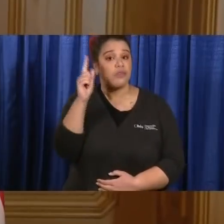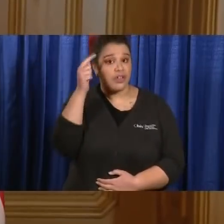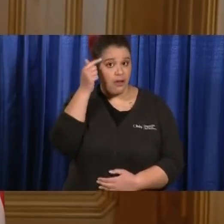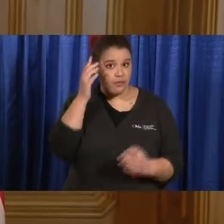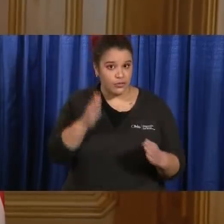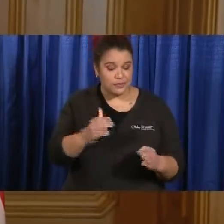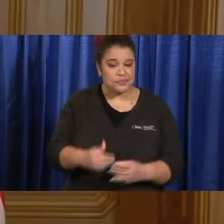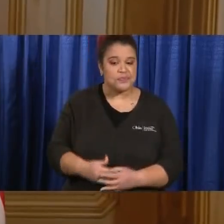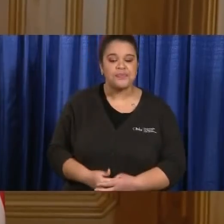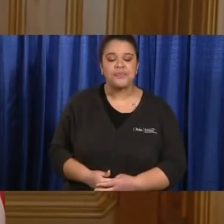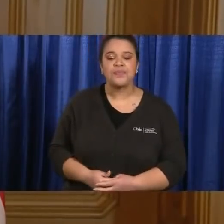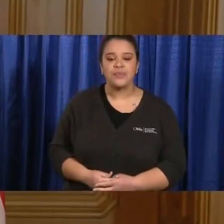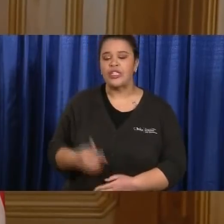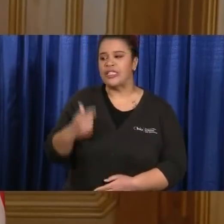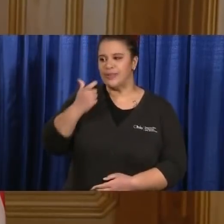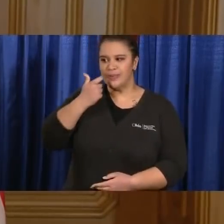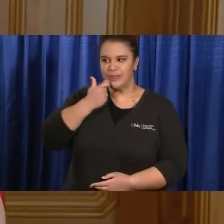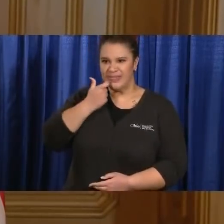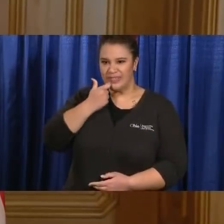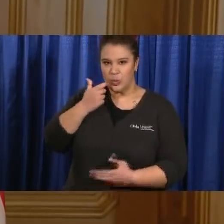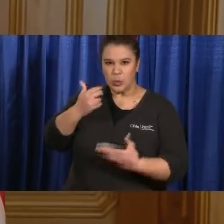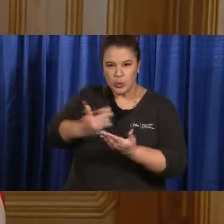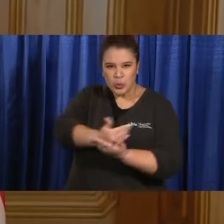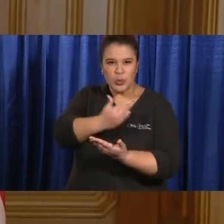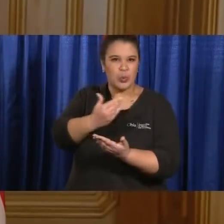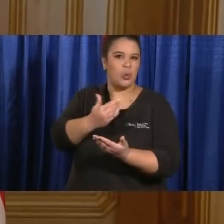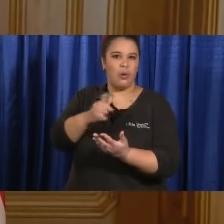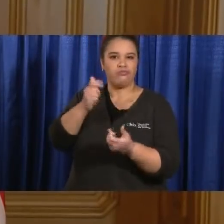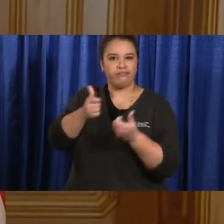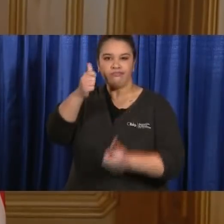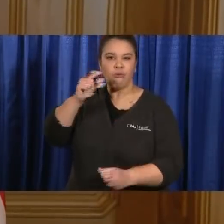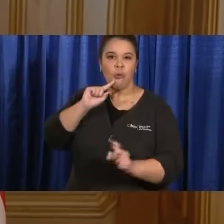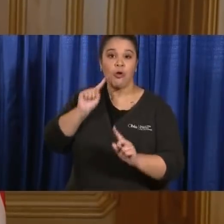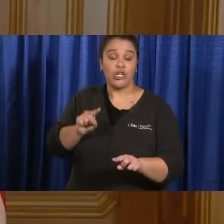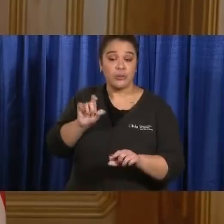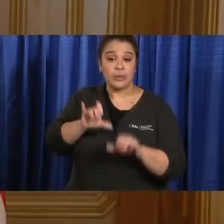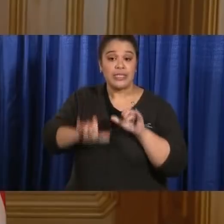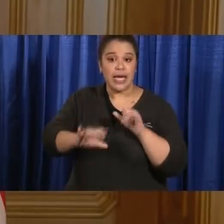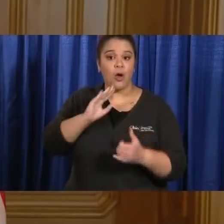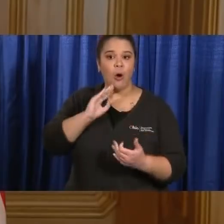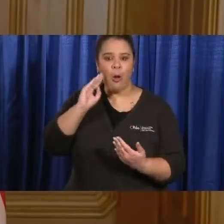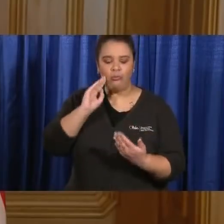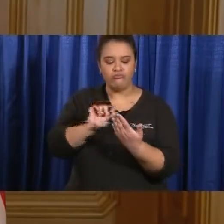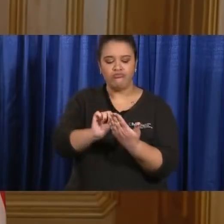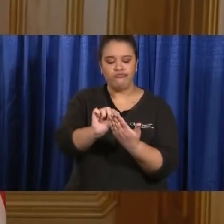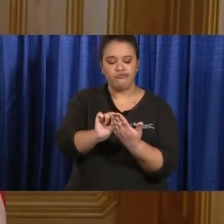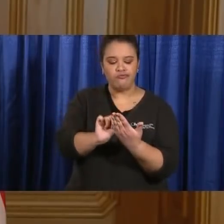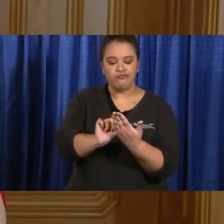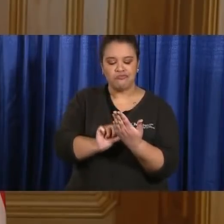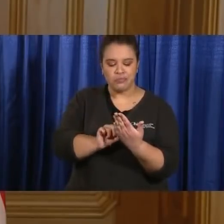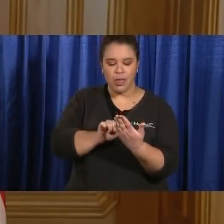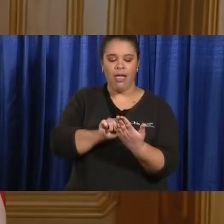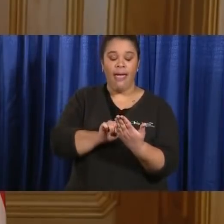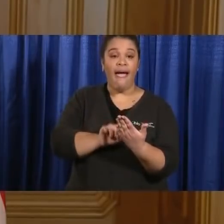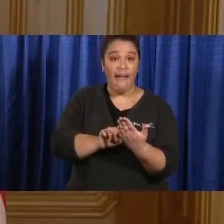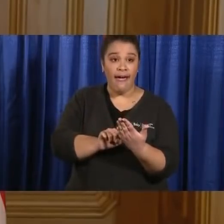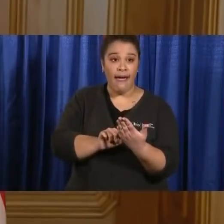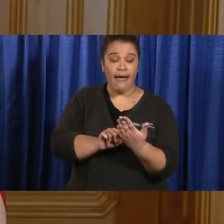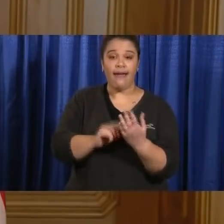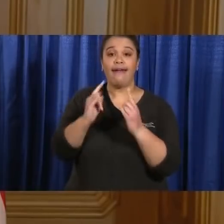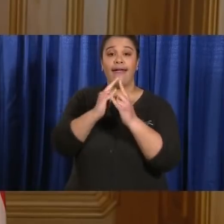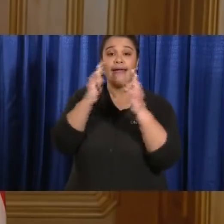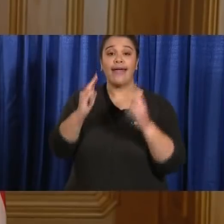In your most recent stay-at-home order, there were restrictions against campgrounds under a lot